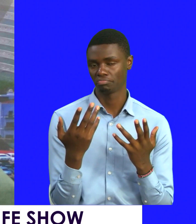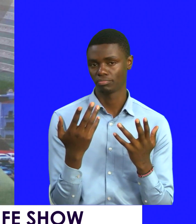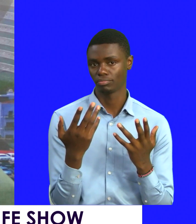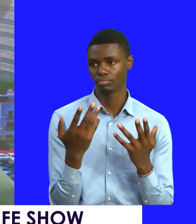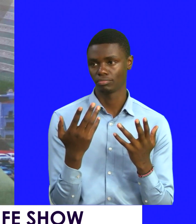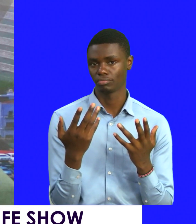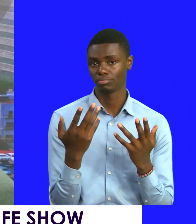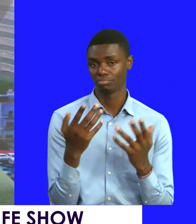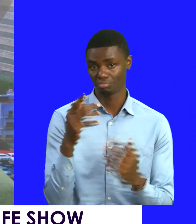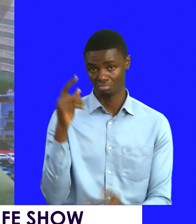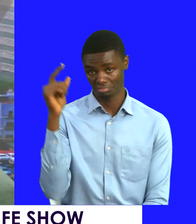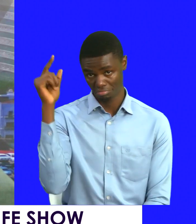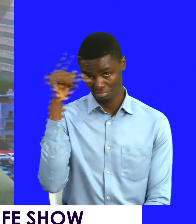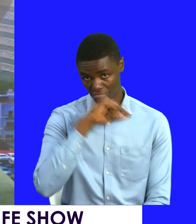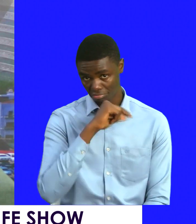can you guess it?